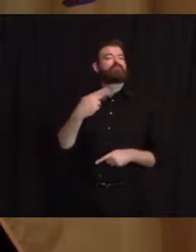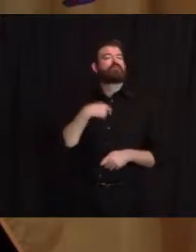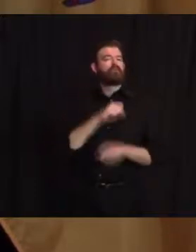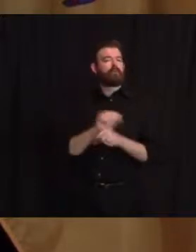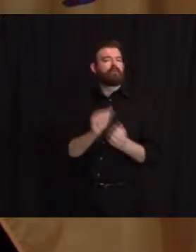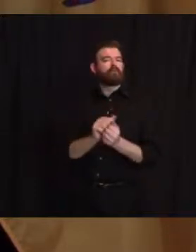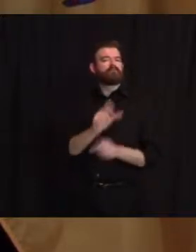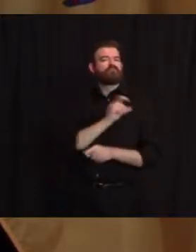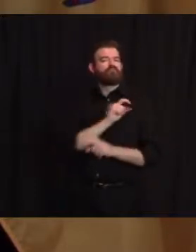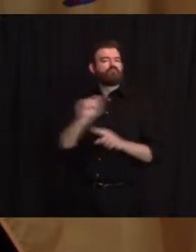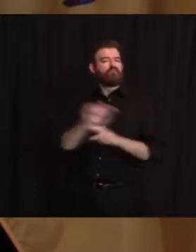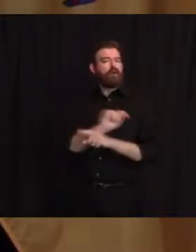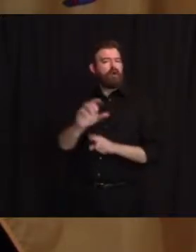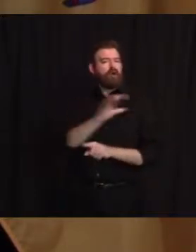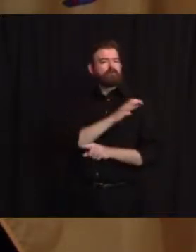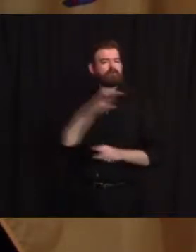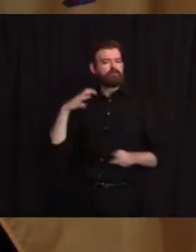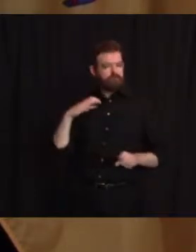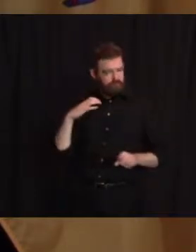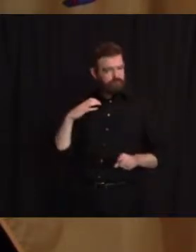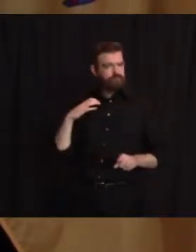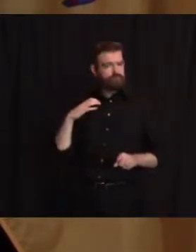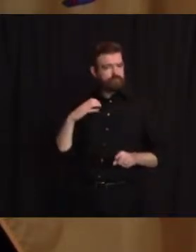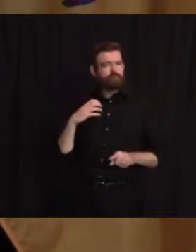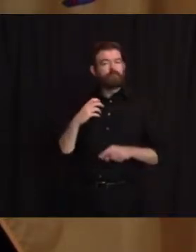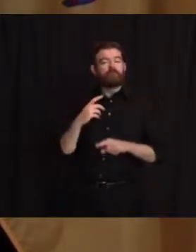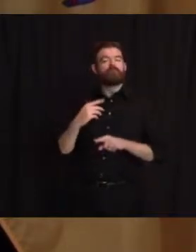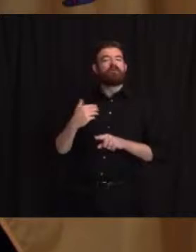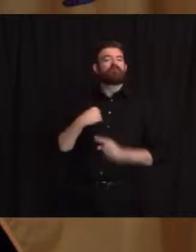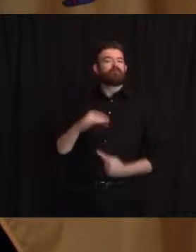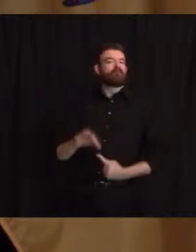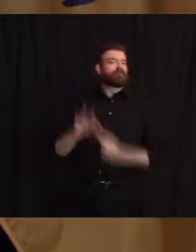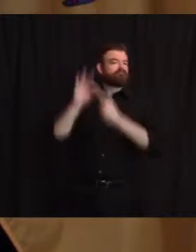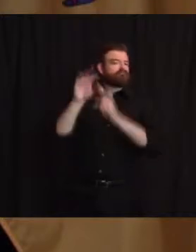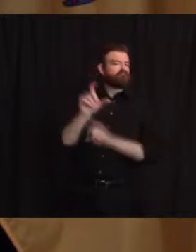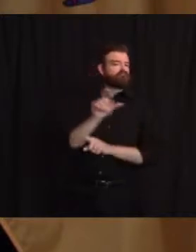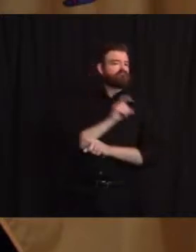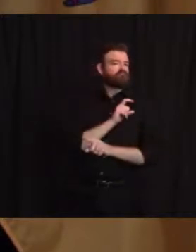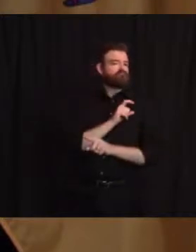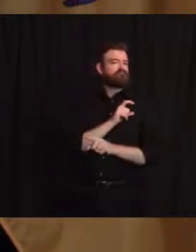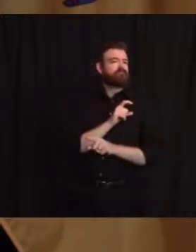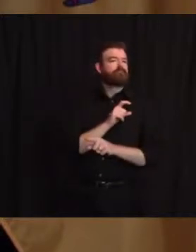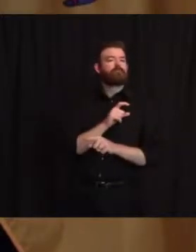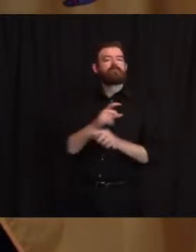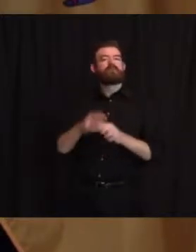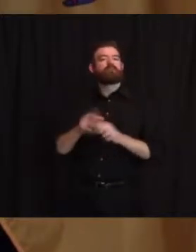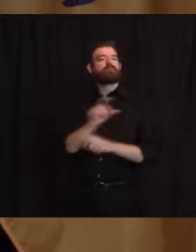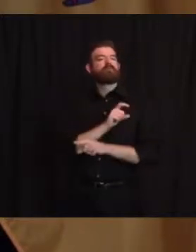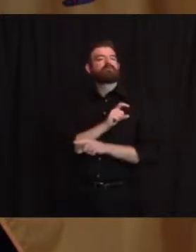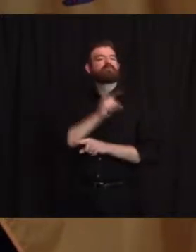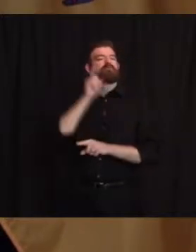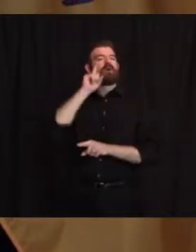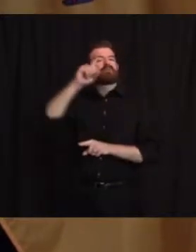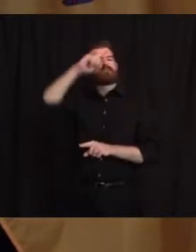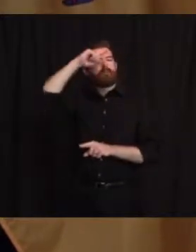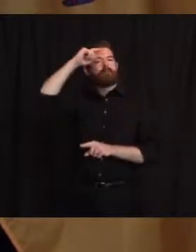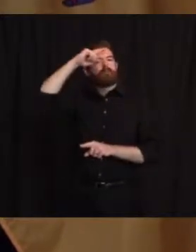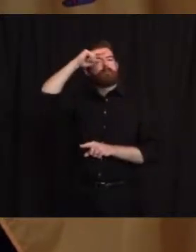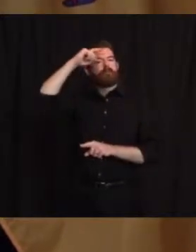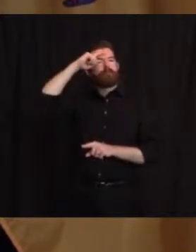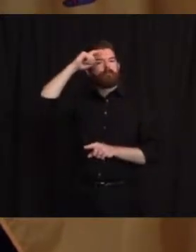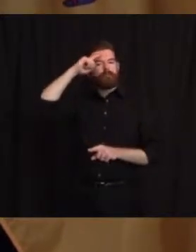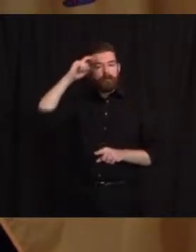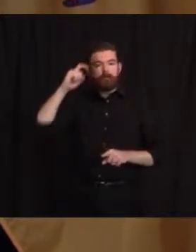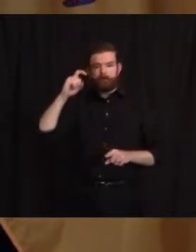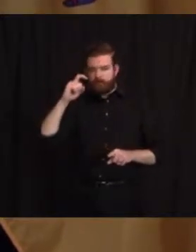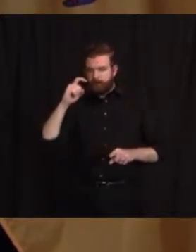officers. That's starting to shake loose right now, in addition to our own state police class. So we think we'll be well positioned with staff